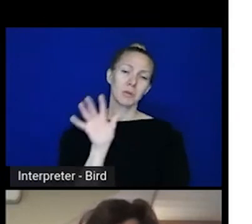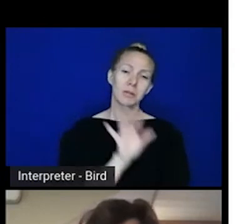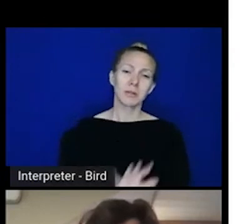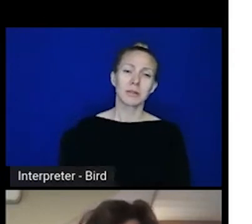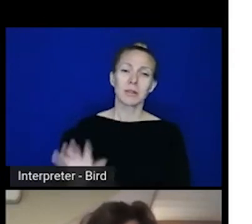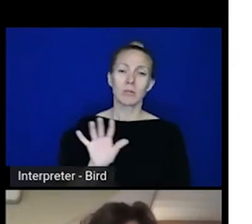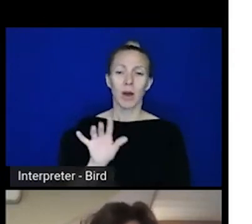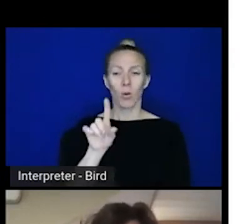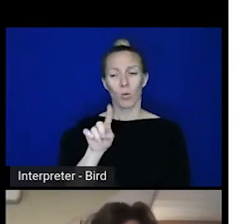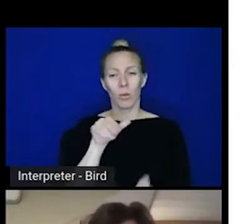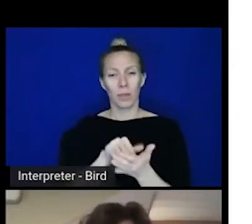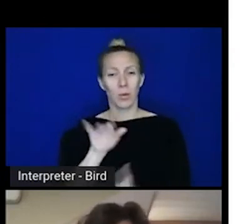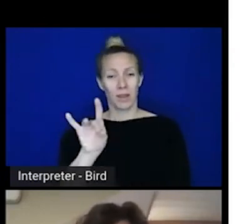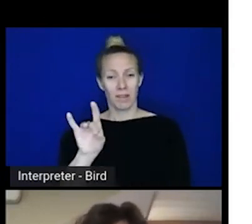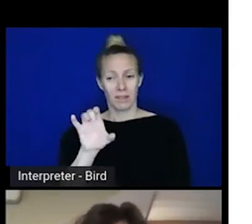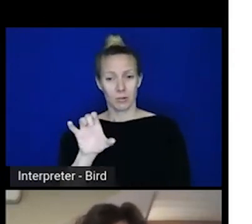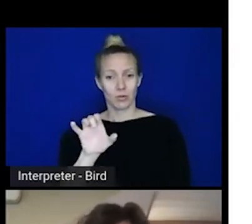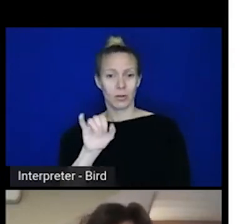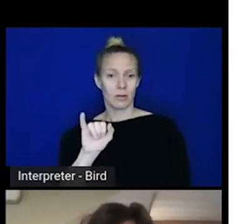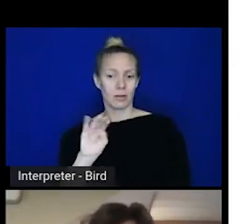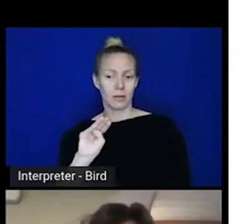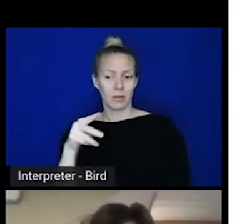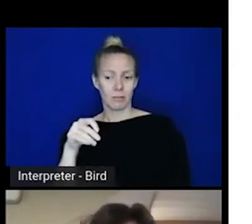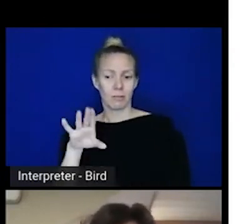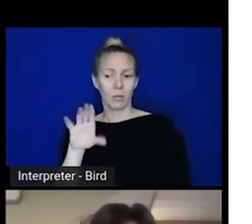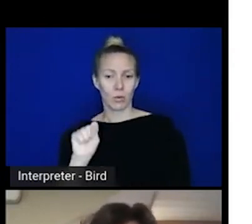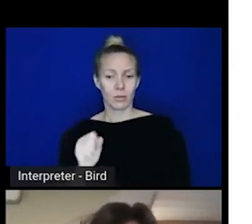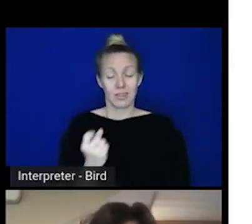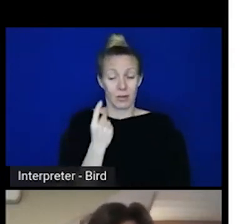imports in a single workspace.